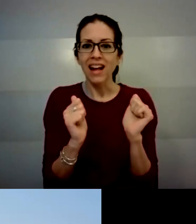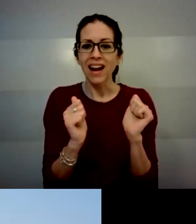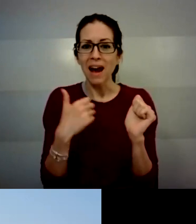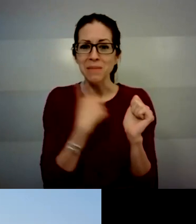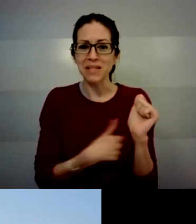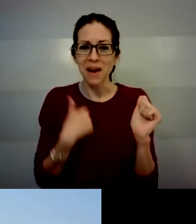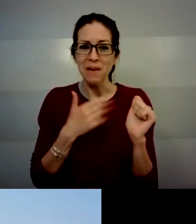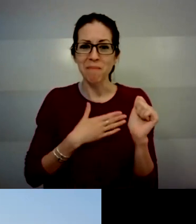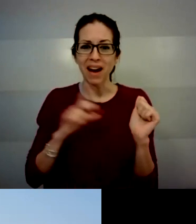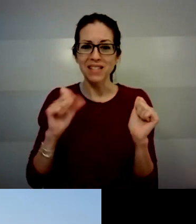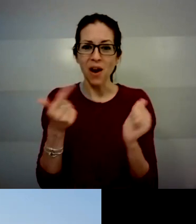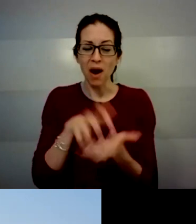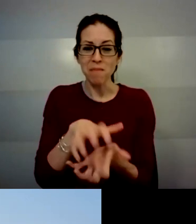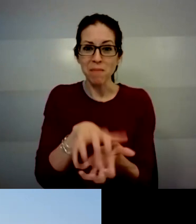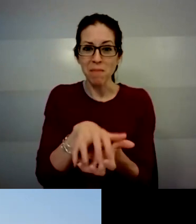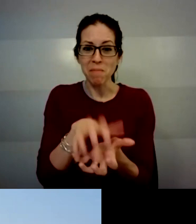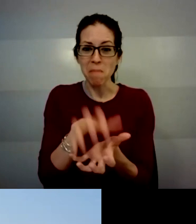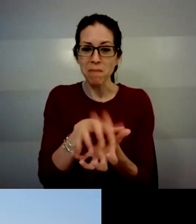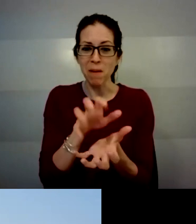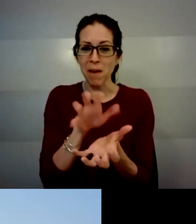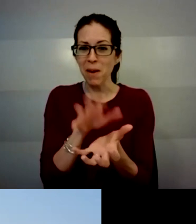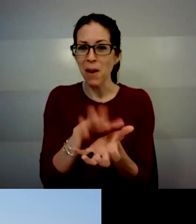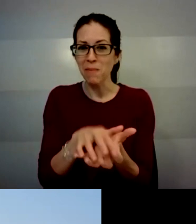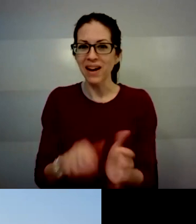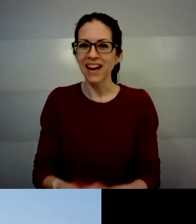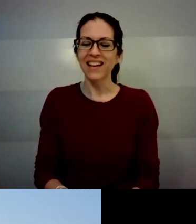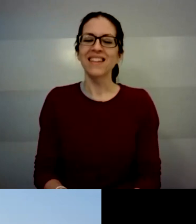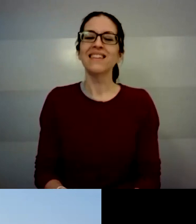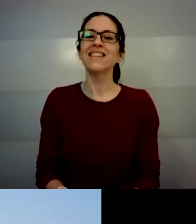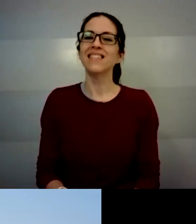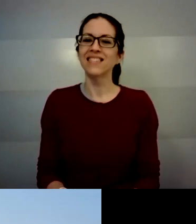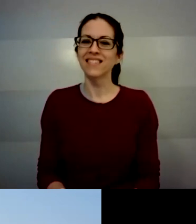Sorry, somebody's at the door. That's okay. Going crazy.